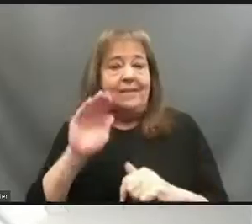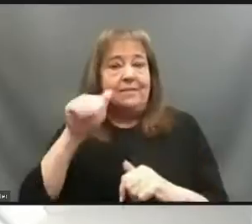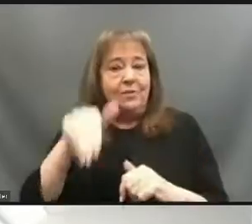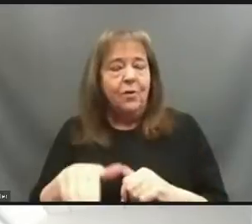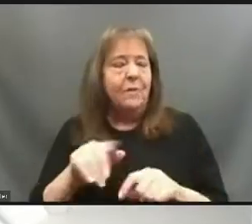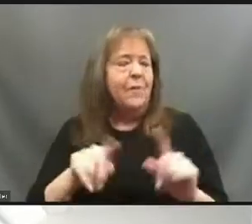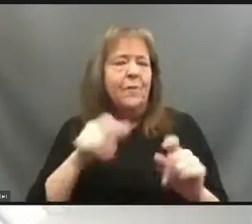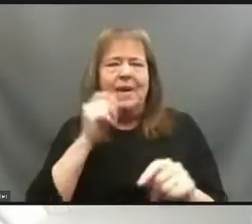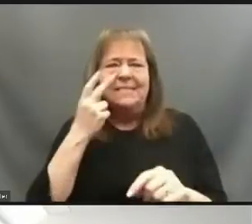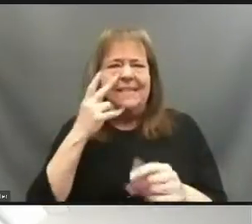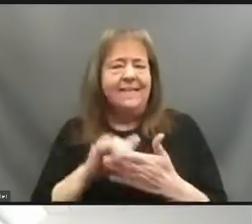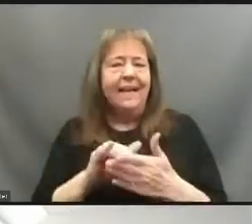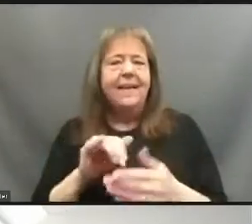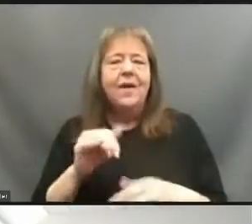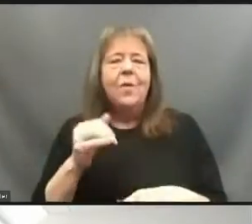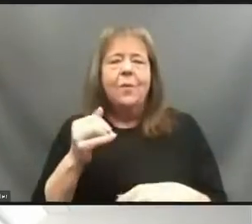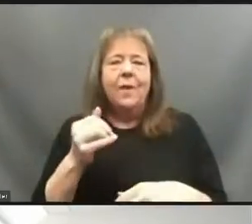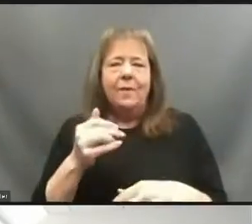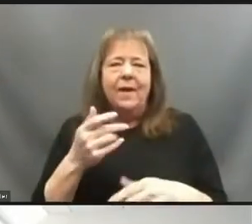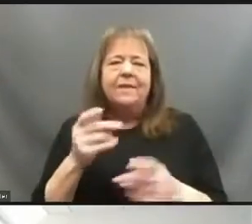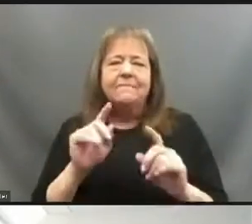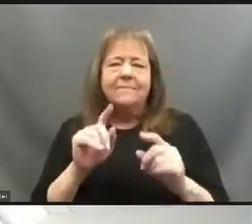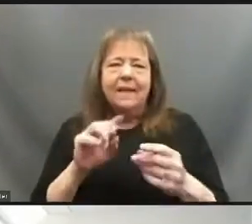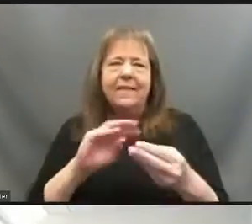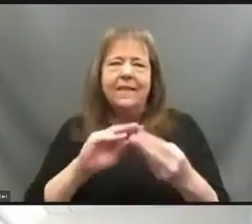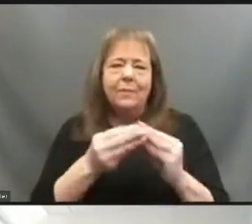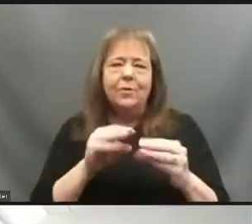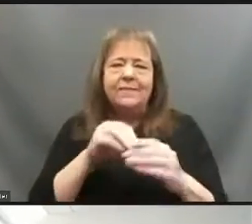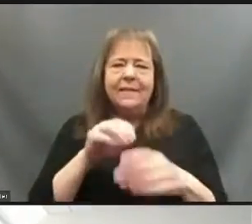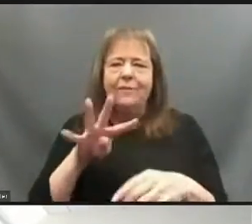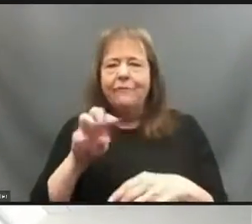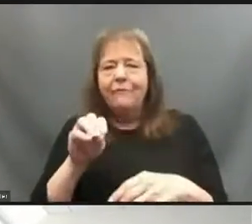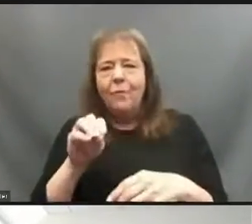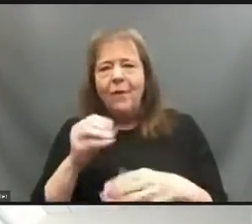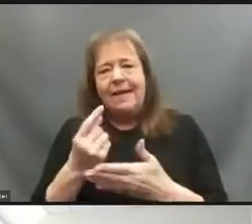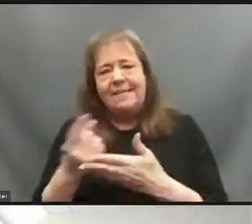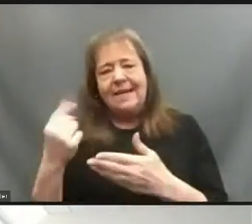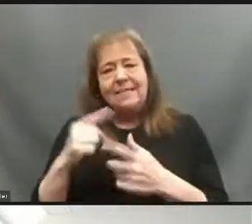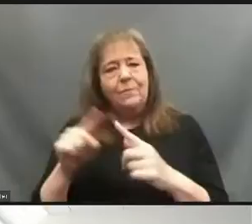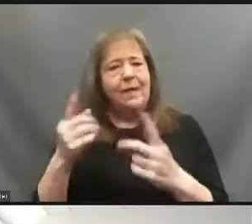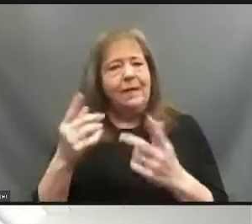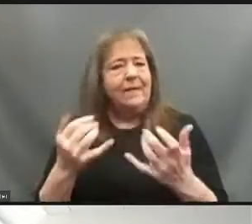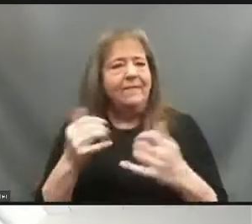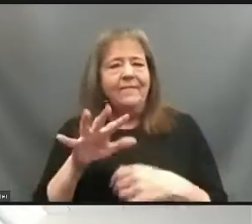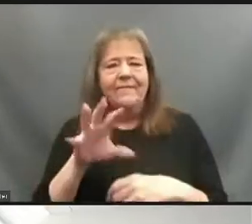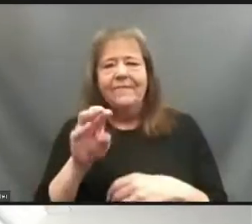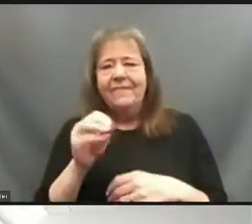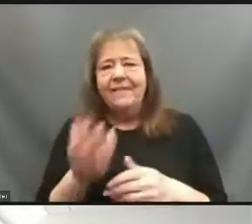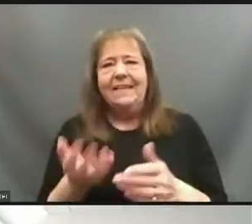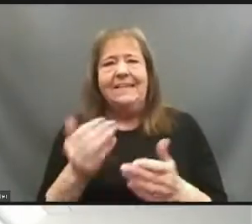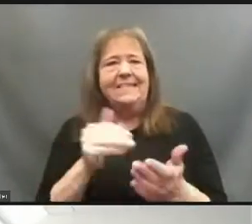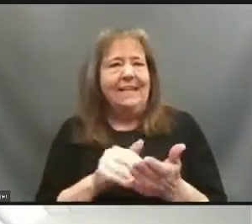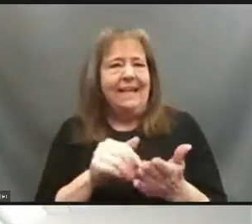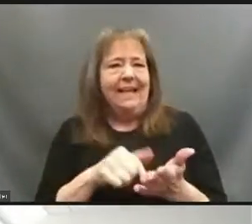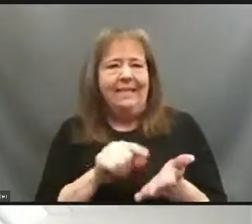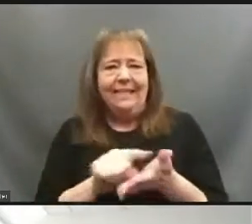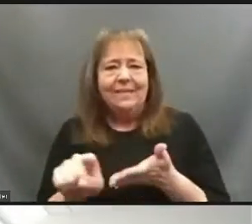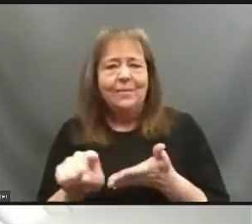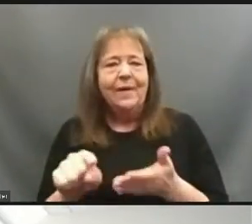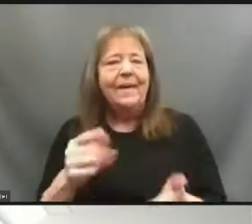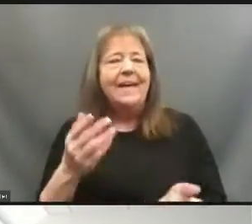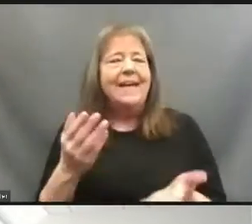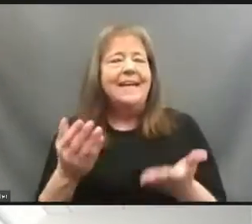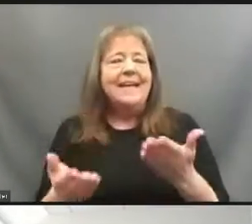We've dipped into the 40s over the past week, only to be back up into the low to mid 50s again. So this may be a